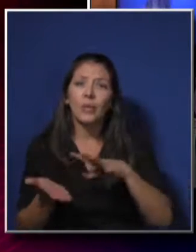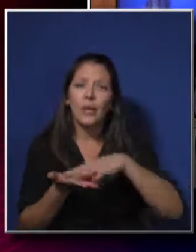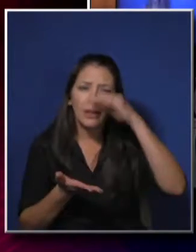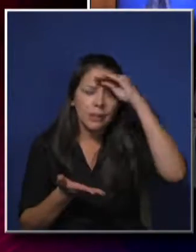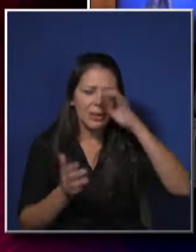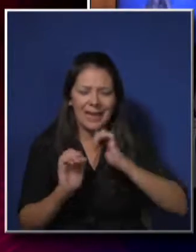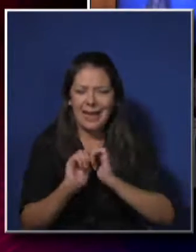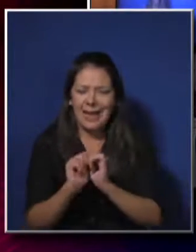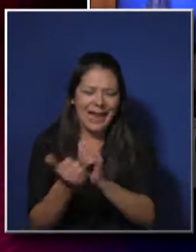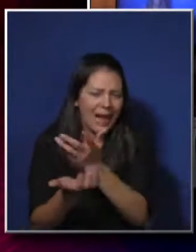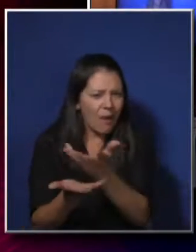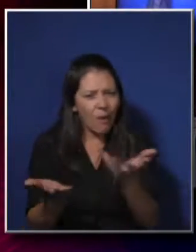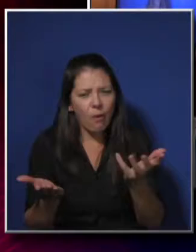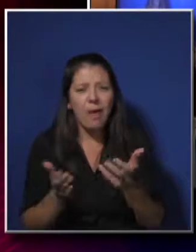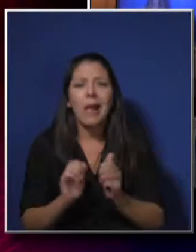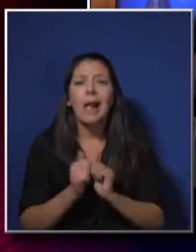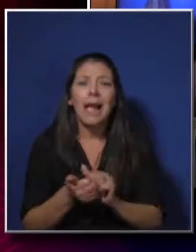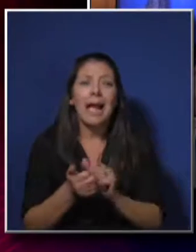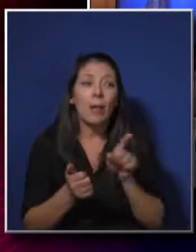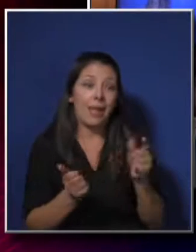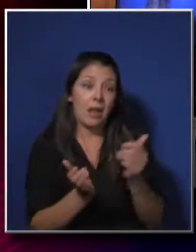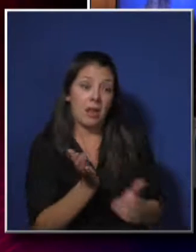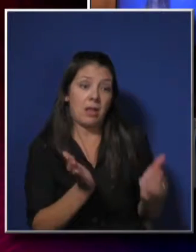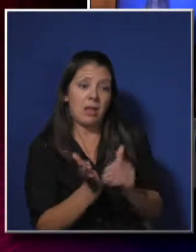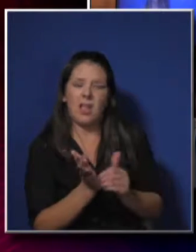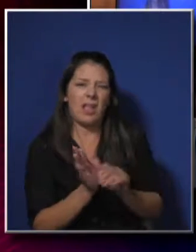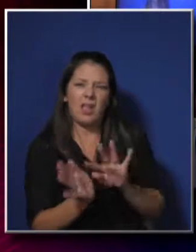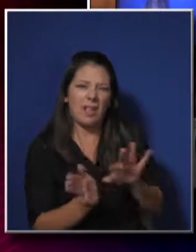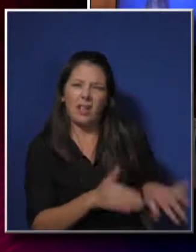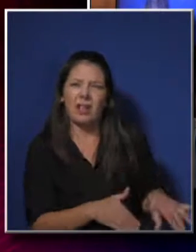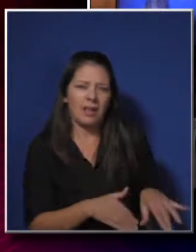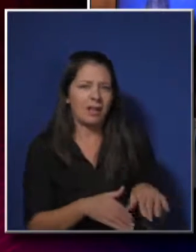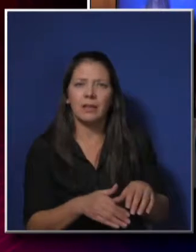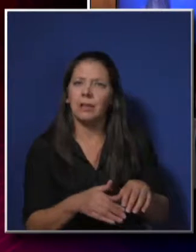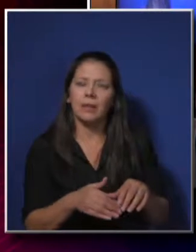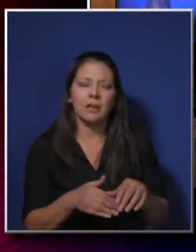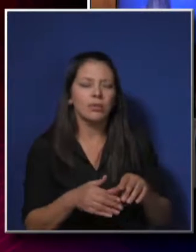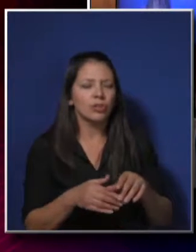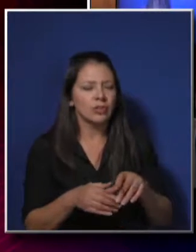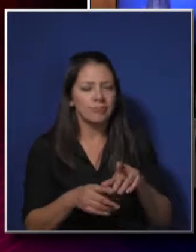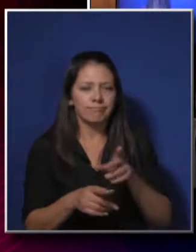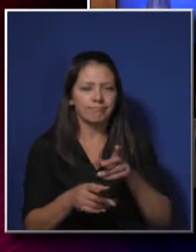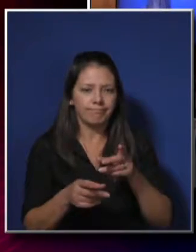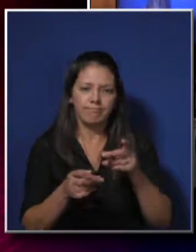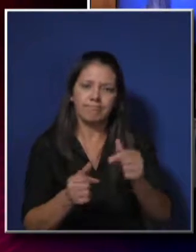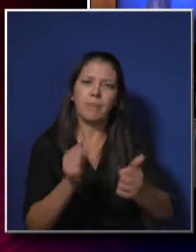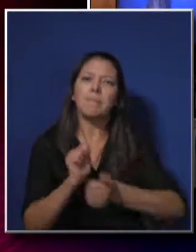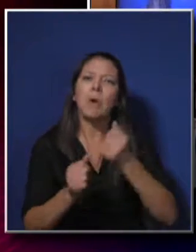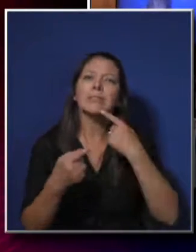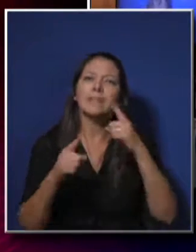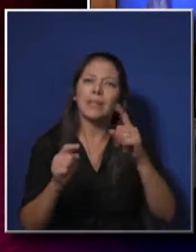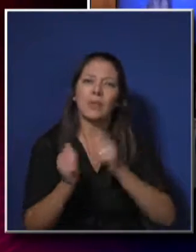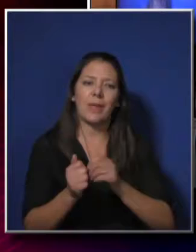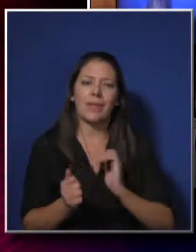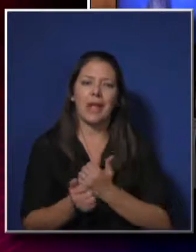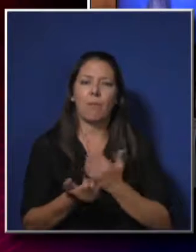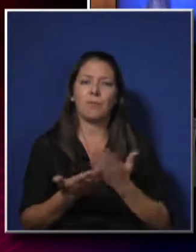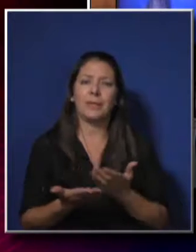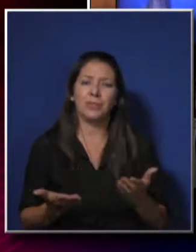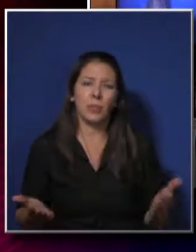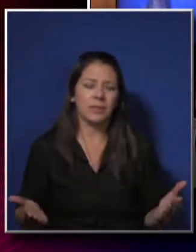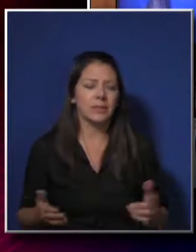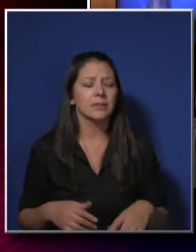remove redundancies in each of the co-ops, and to be most efficient with our resources. We have developed some